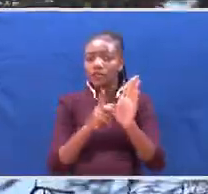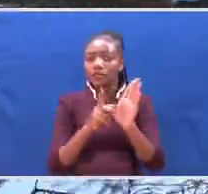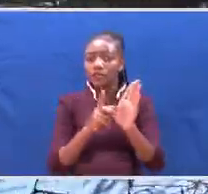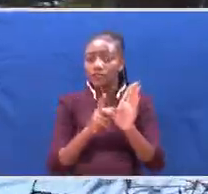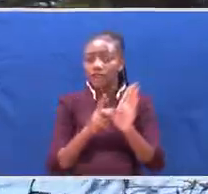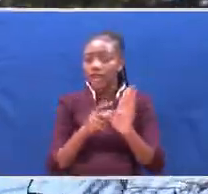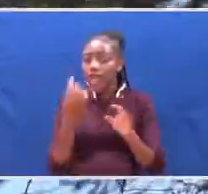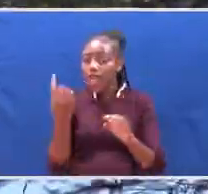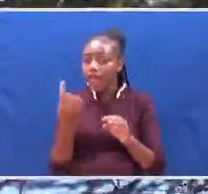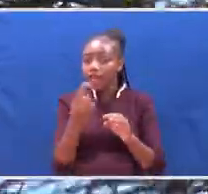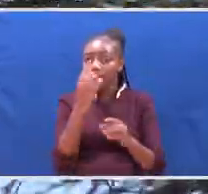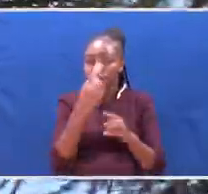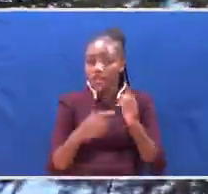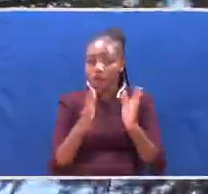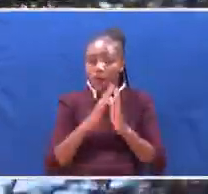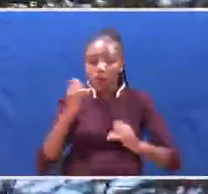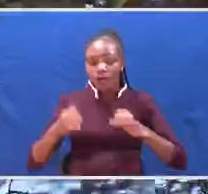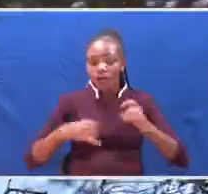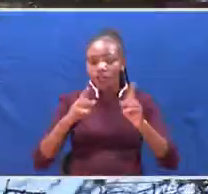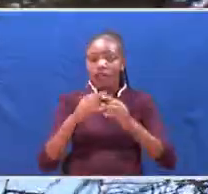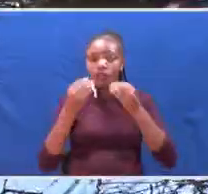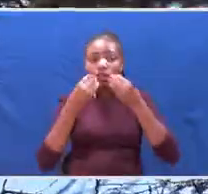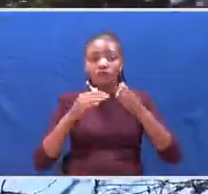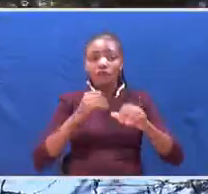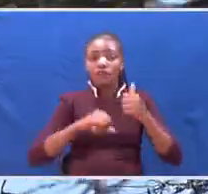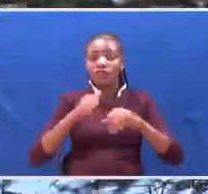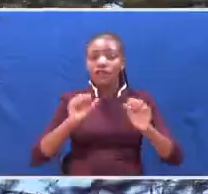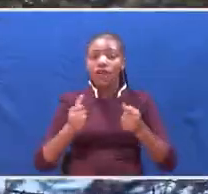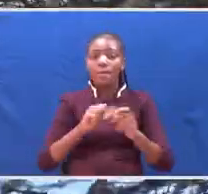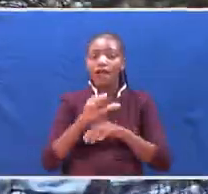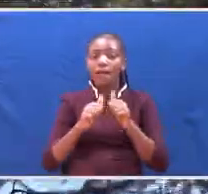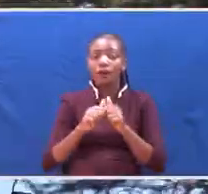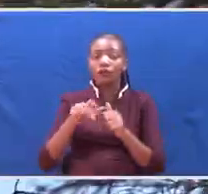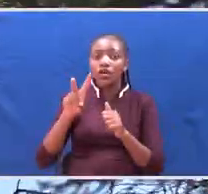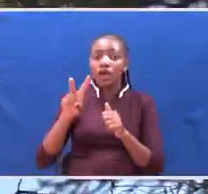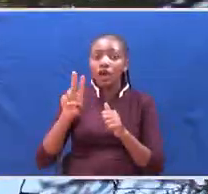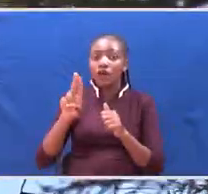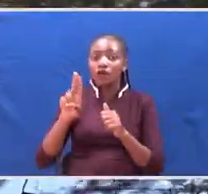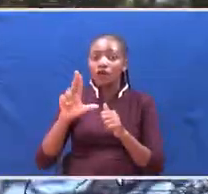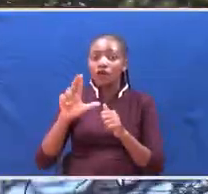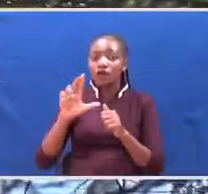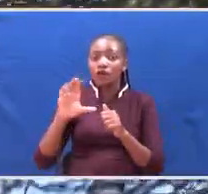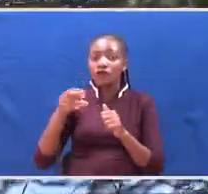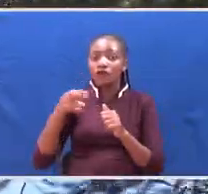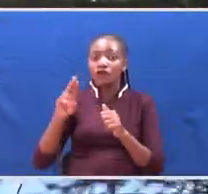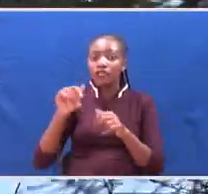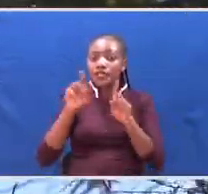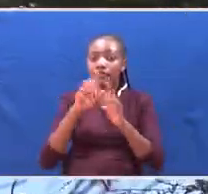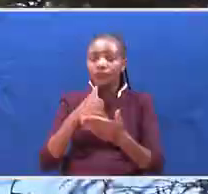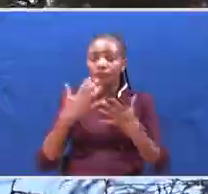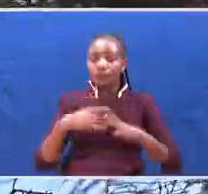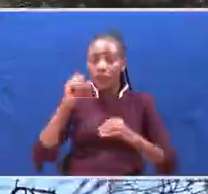year with fun and informational activities about vultures in helping everyone learn just